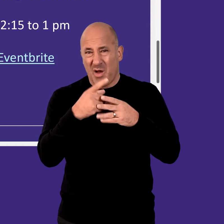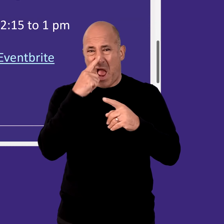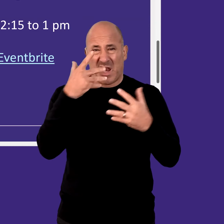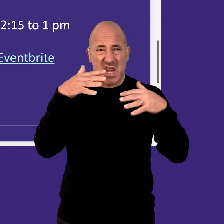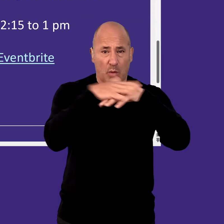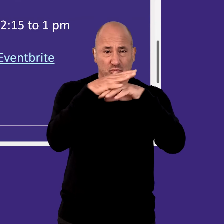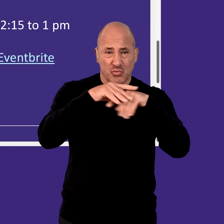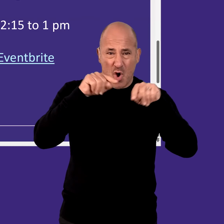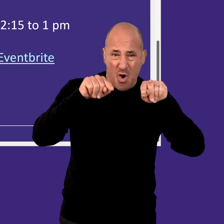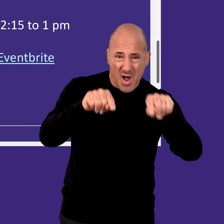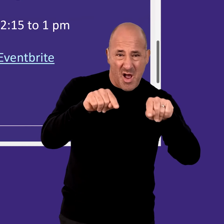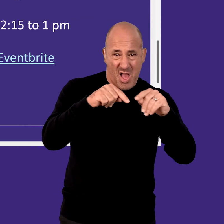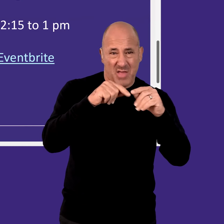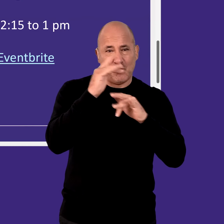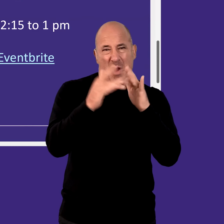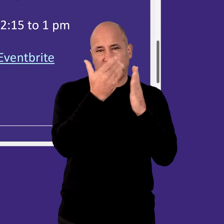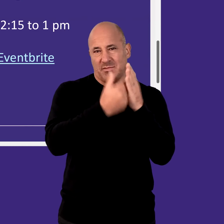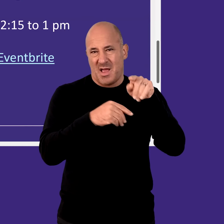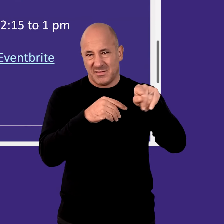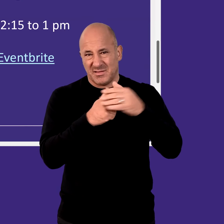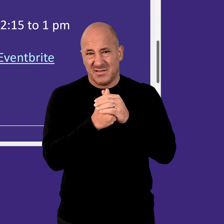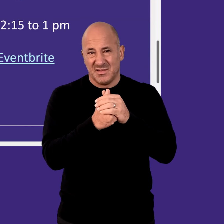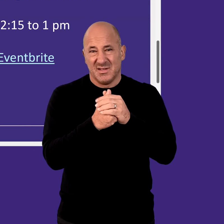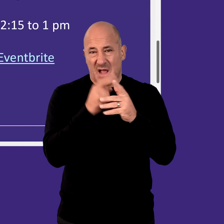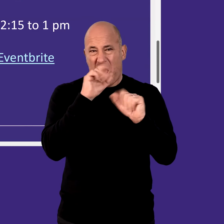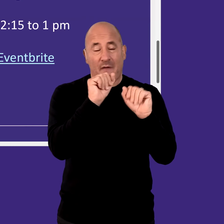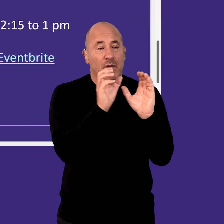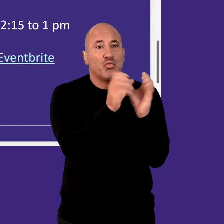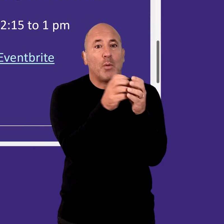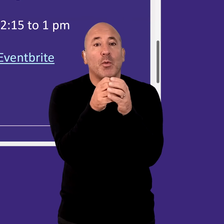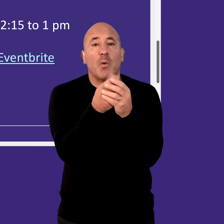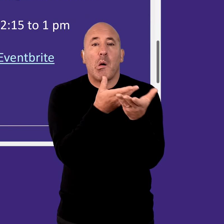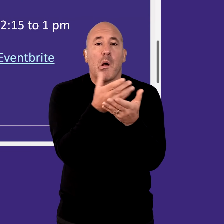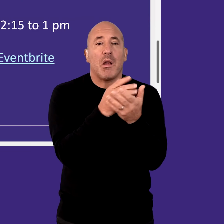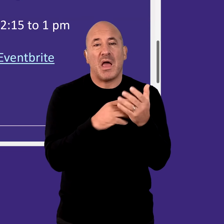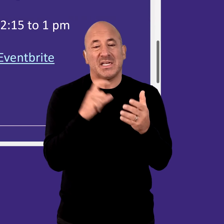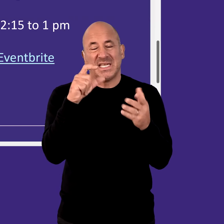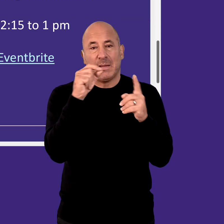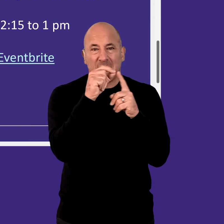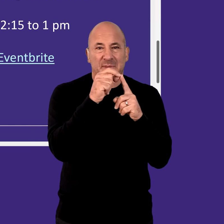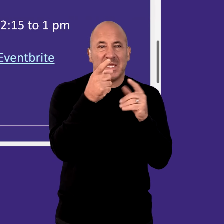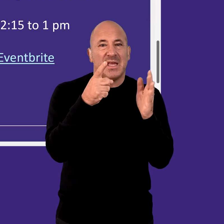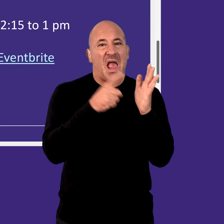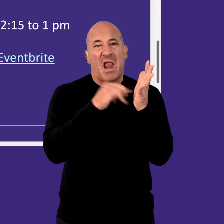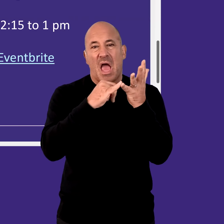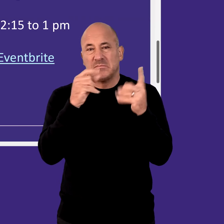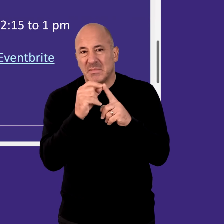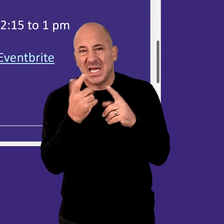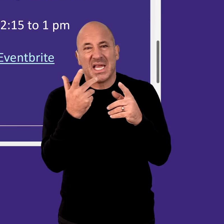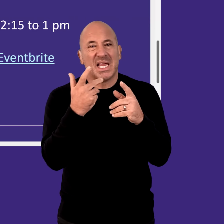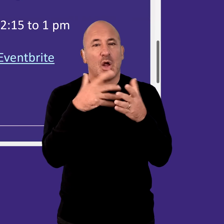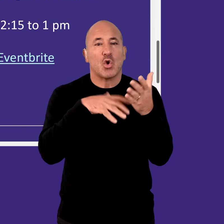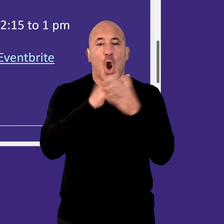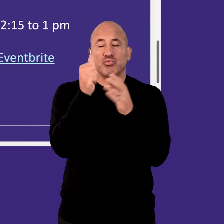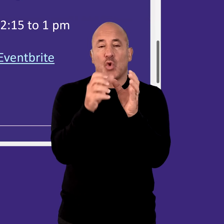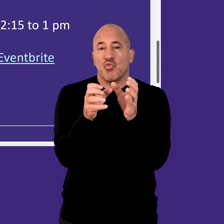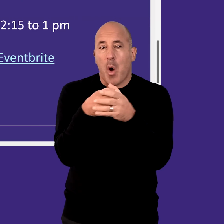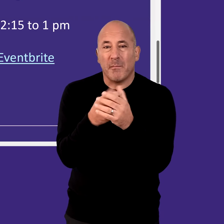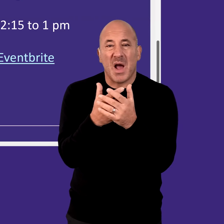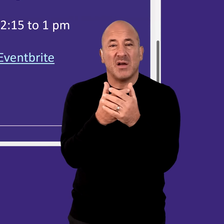recordings, and people will be able to network with each other on that site. And you'll also be able to have discrete